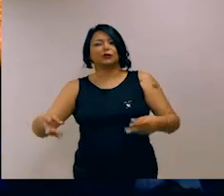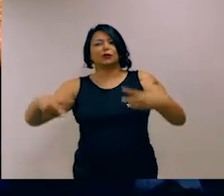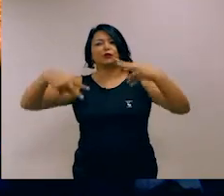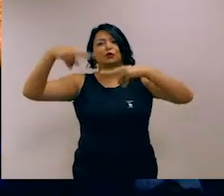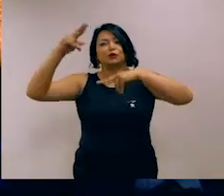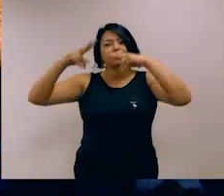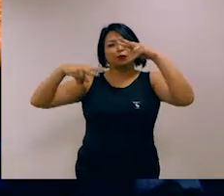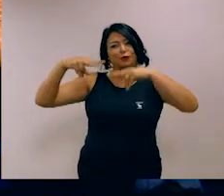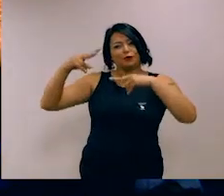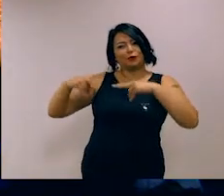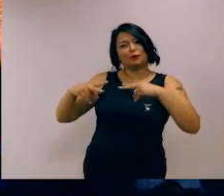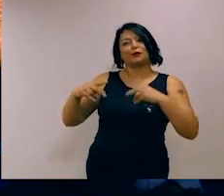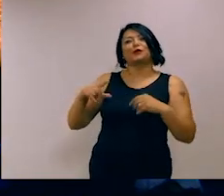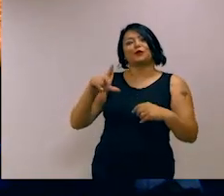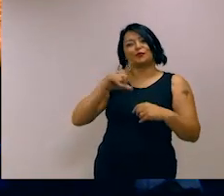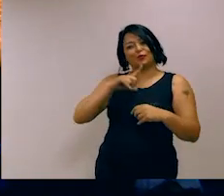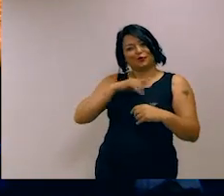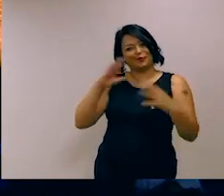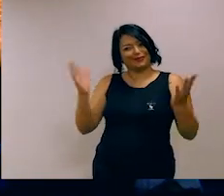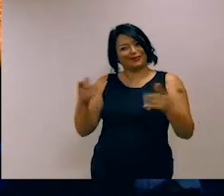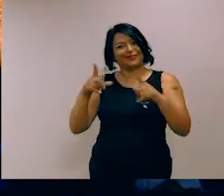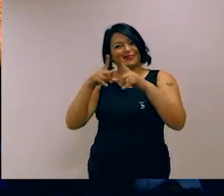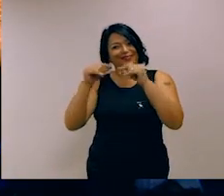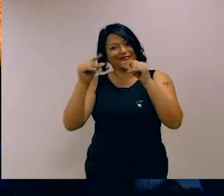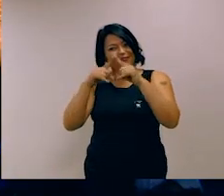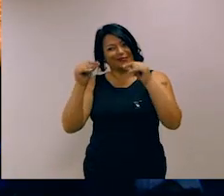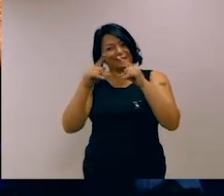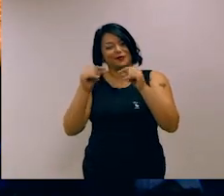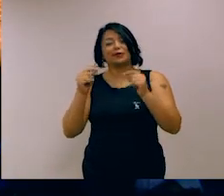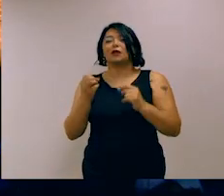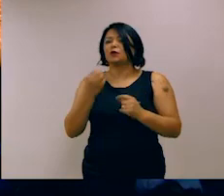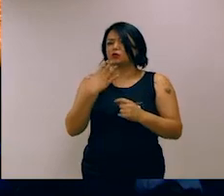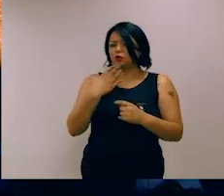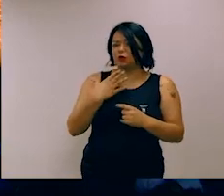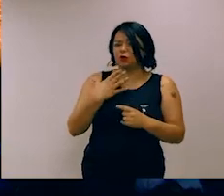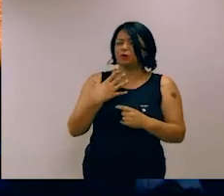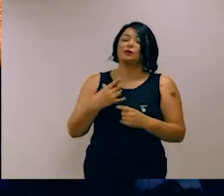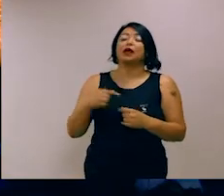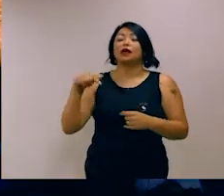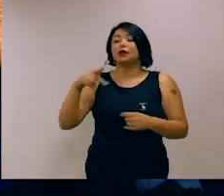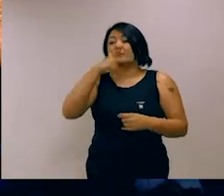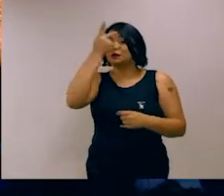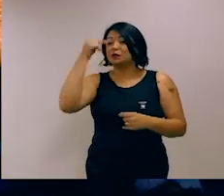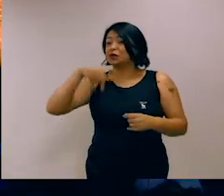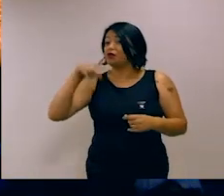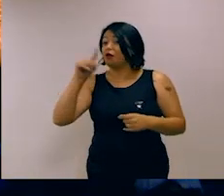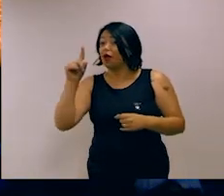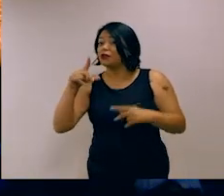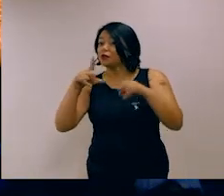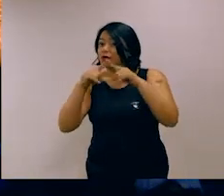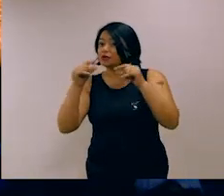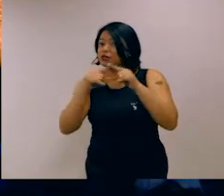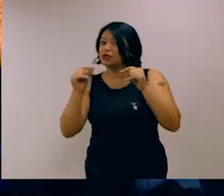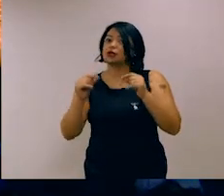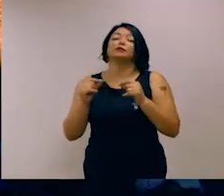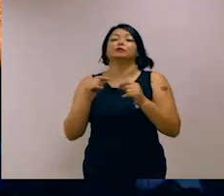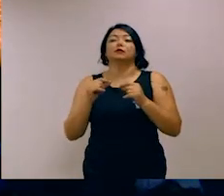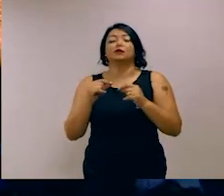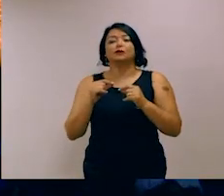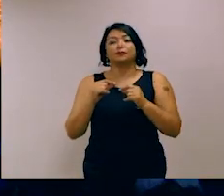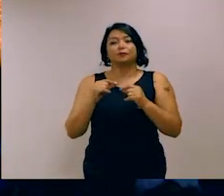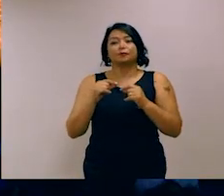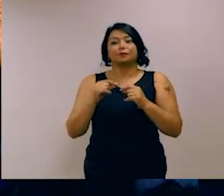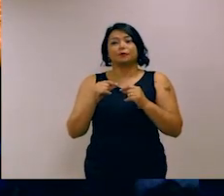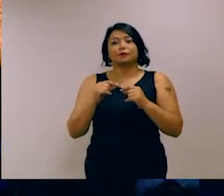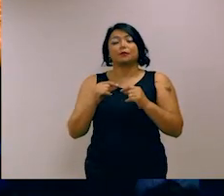tables in the shades, so we can enjoy the weather of Brasília this year. If